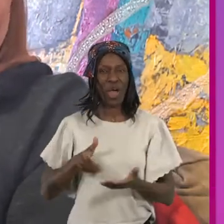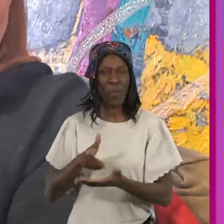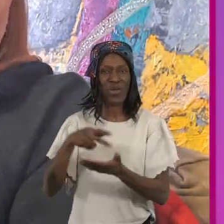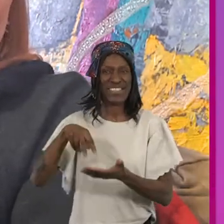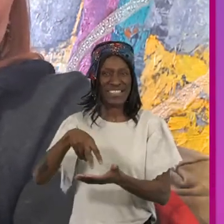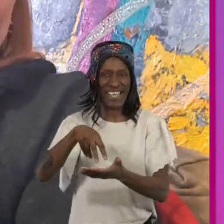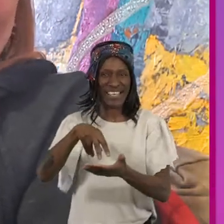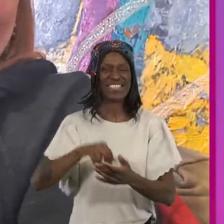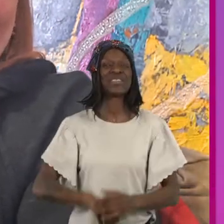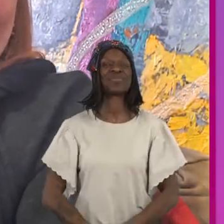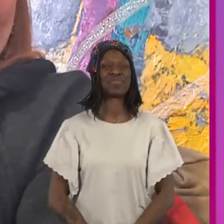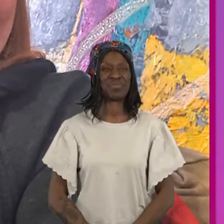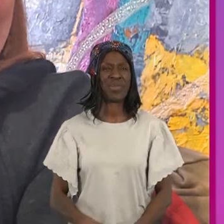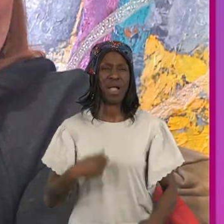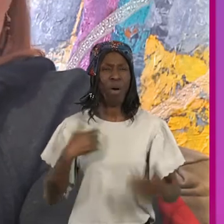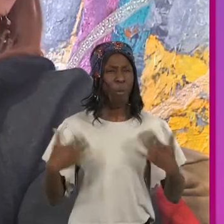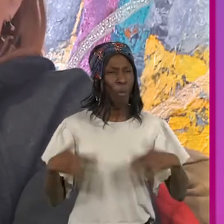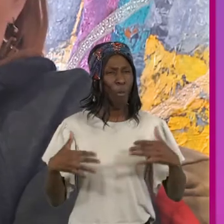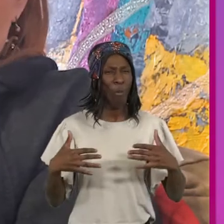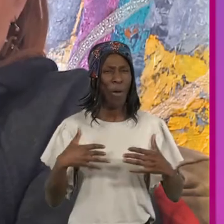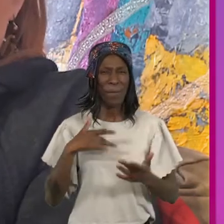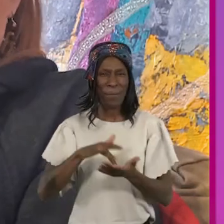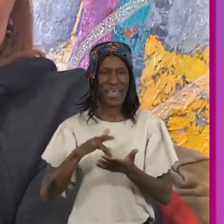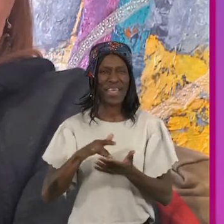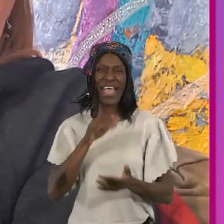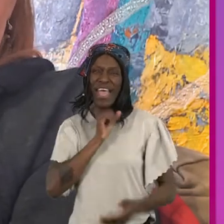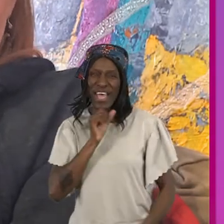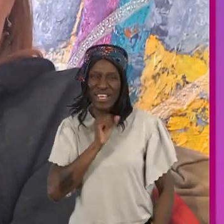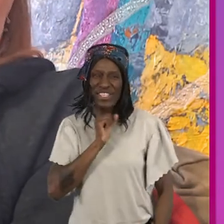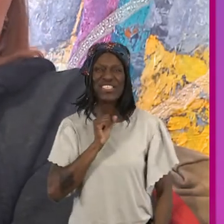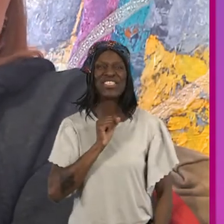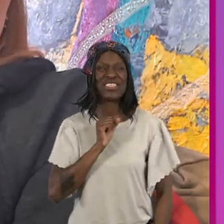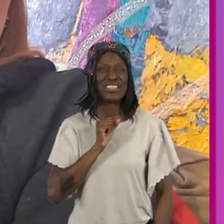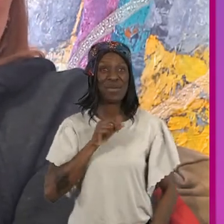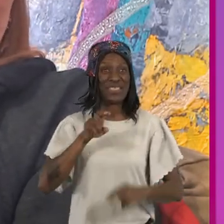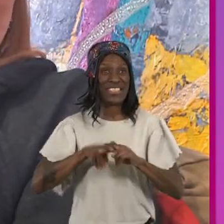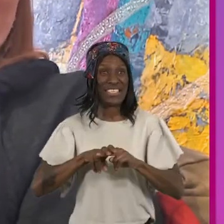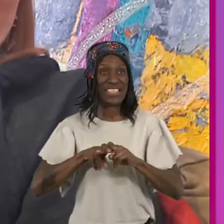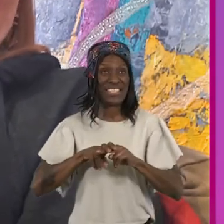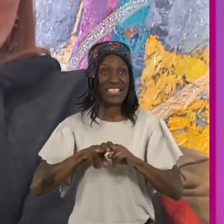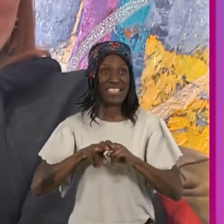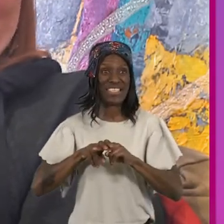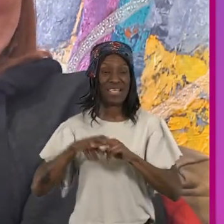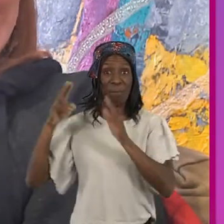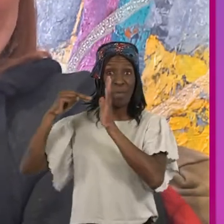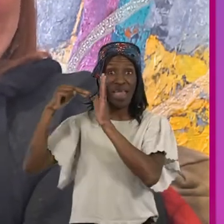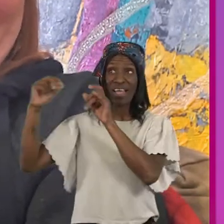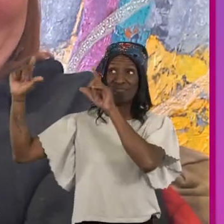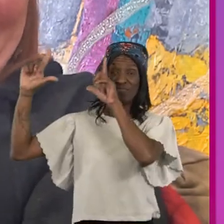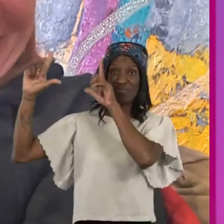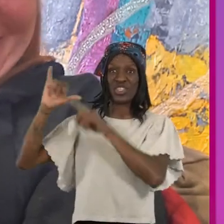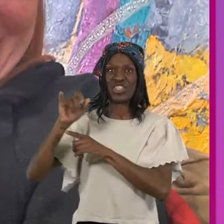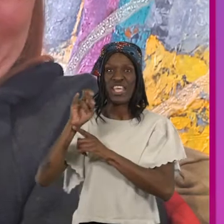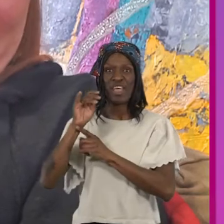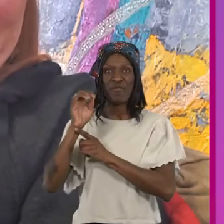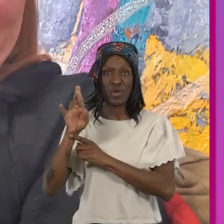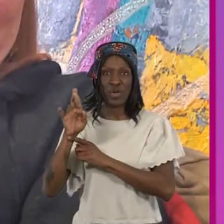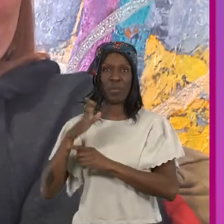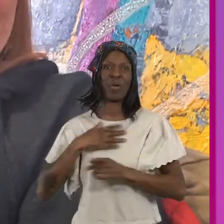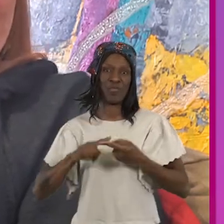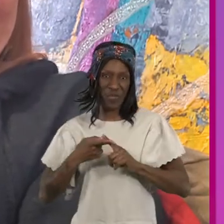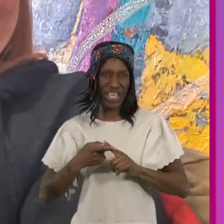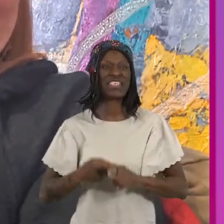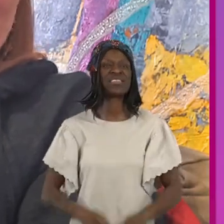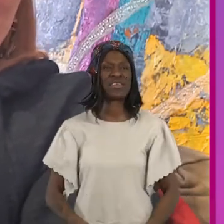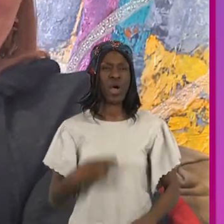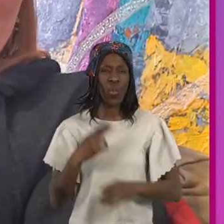Dance. I am on the positive side of middle age. I'm sitting in front of an abstract painting by my friend